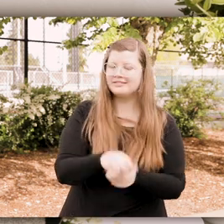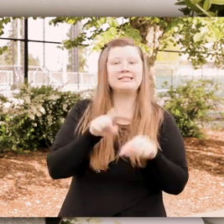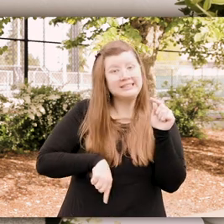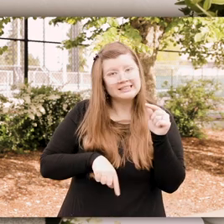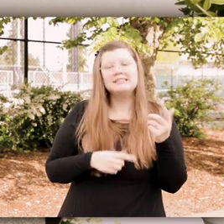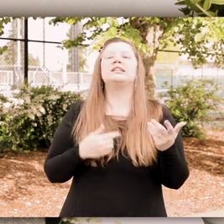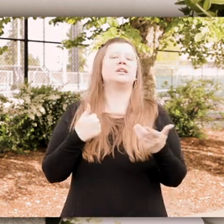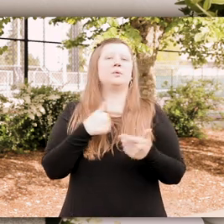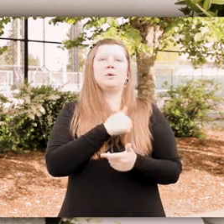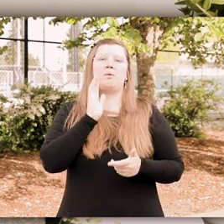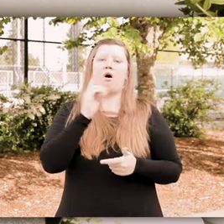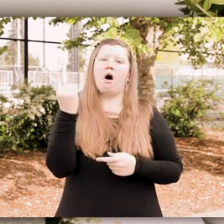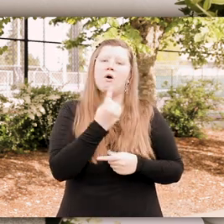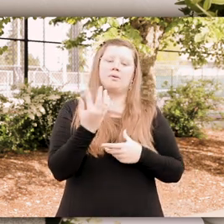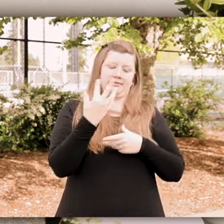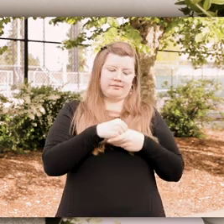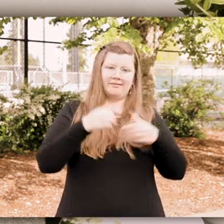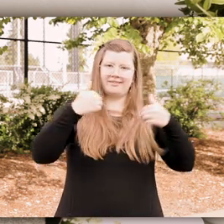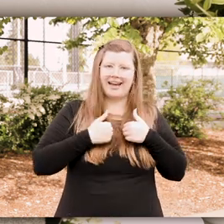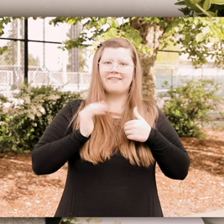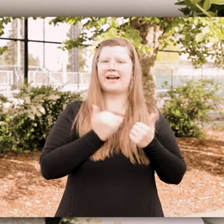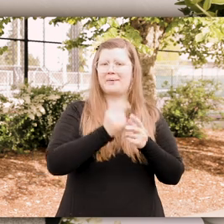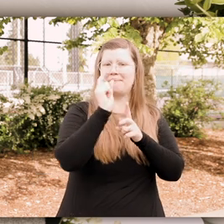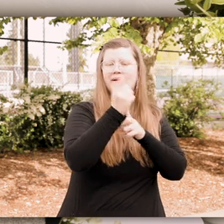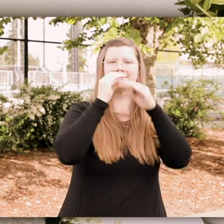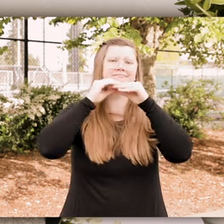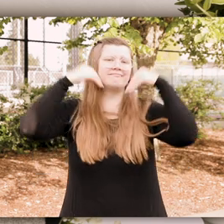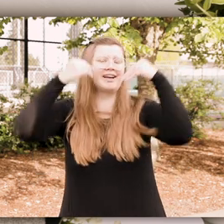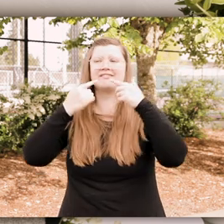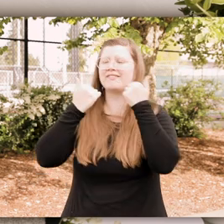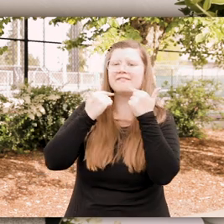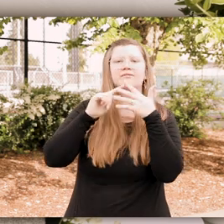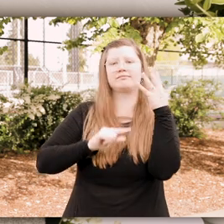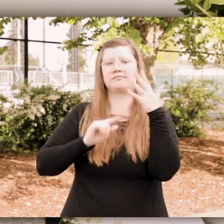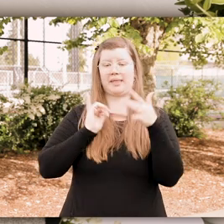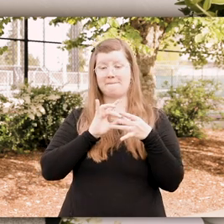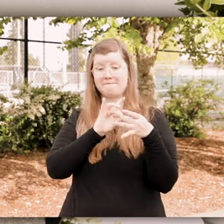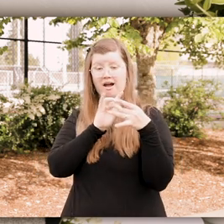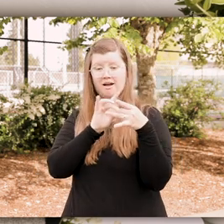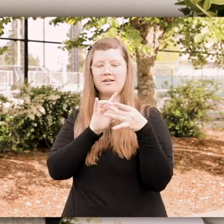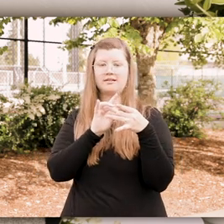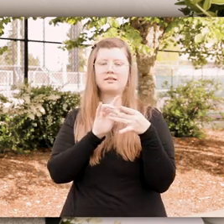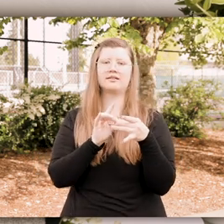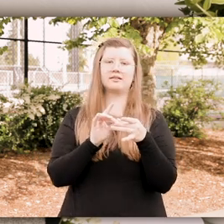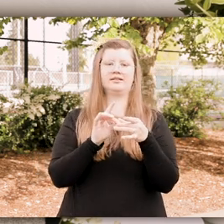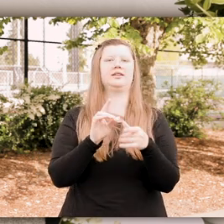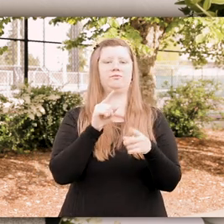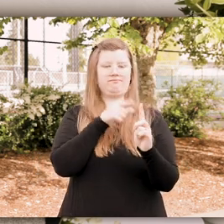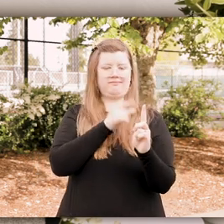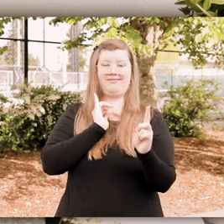conversations, and laughs that we shared together. These bonds are what truly made our high school experience, and even a pandemic cannot take them